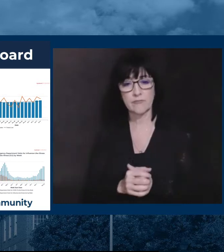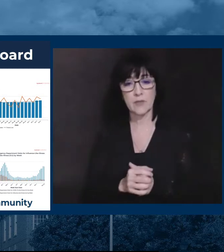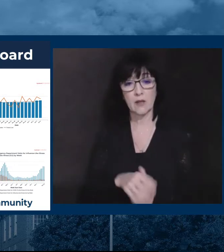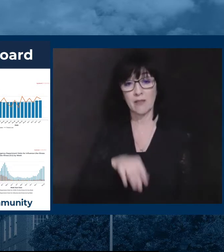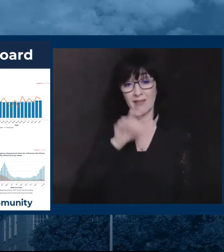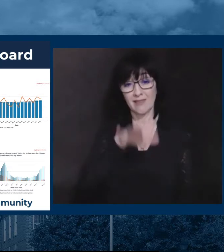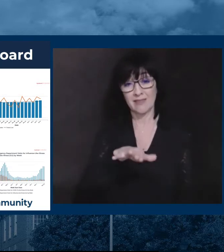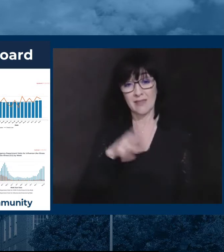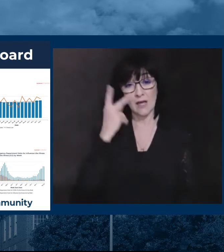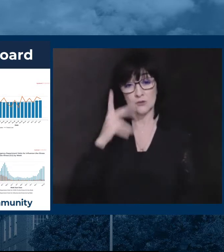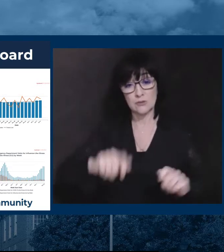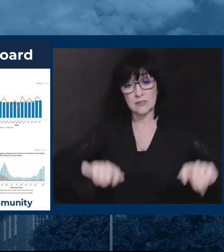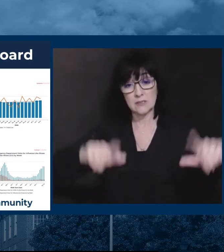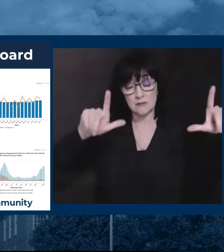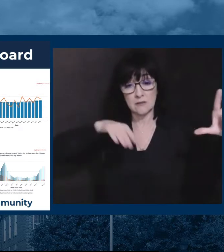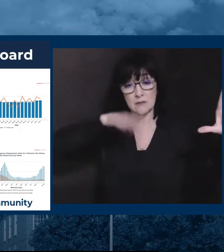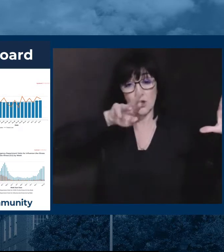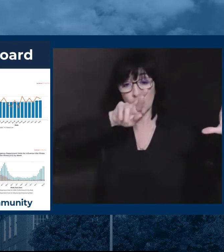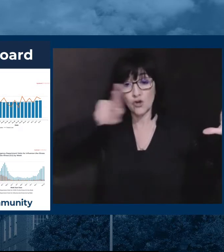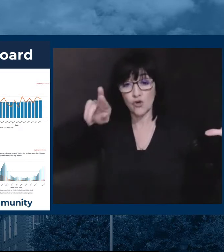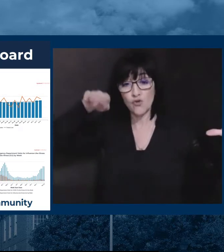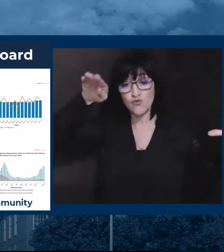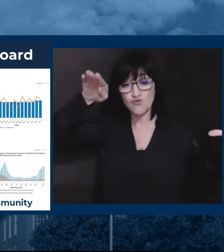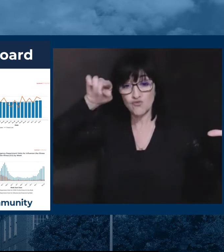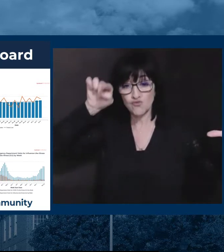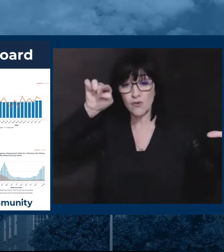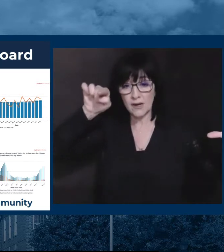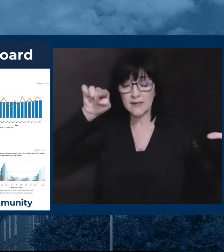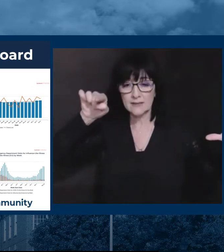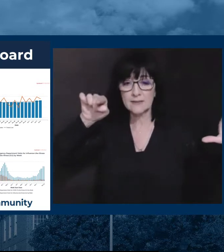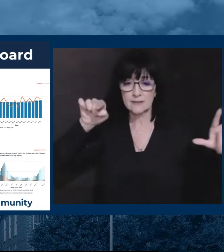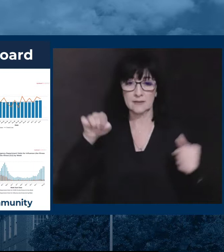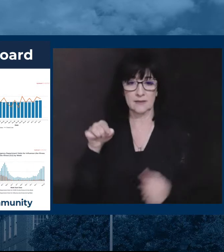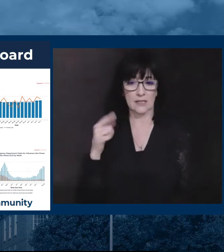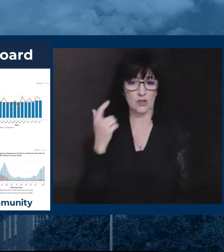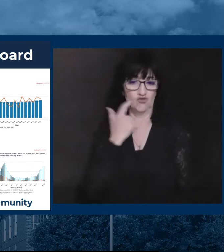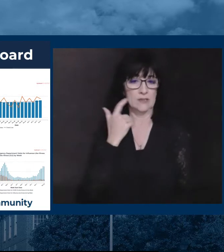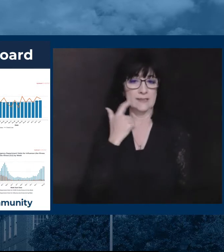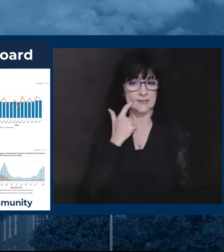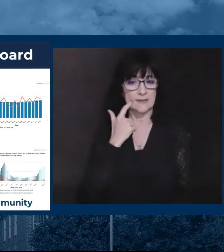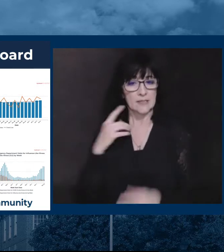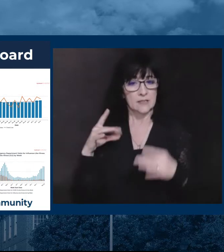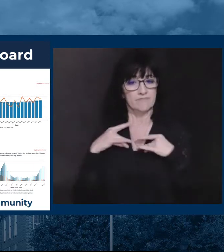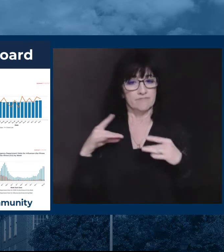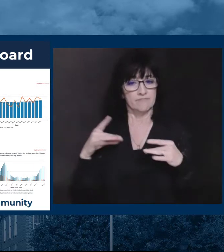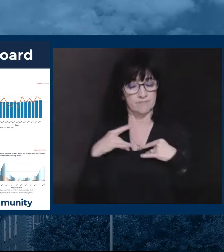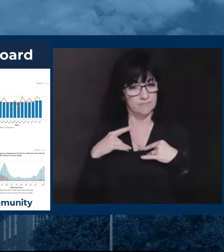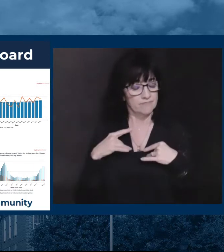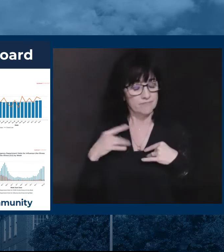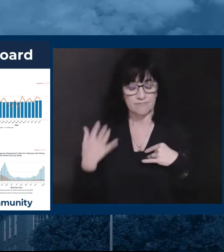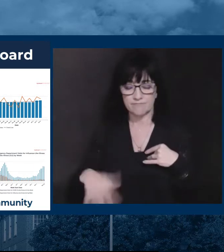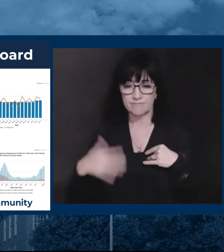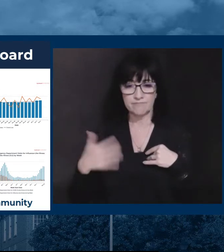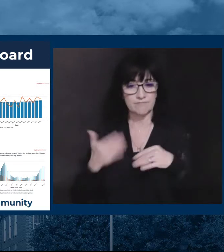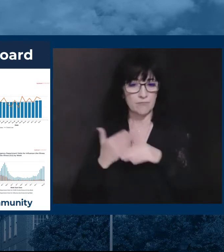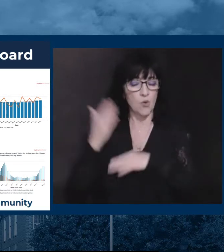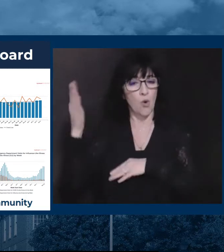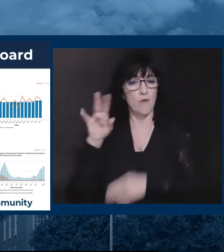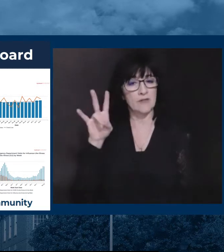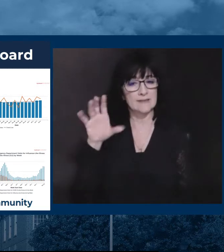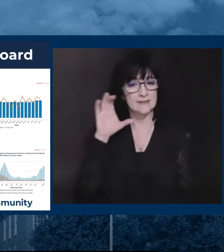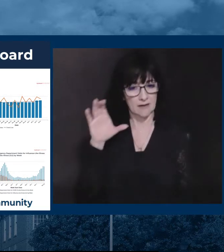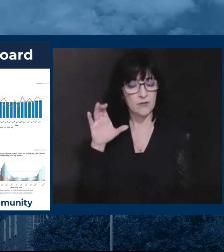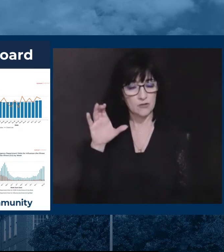new positive cases, again, at a very high and unacceptable level, over 700 today. And then the